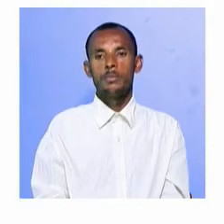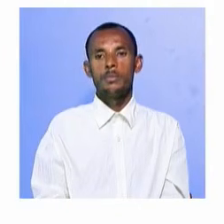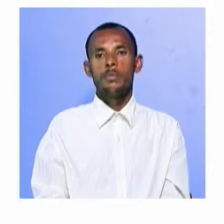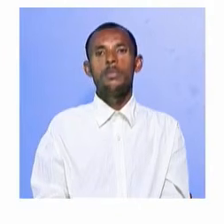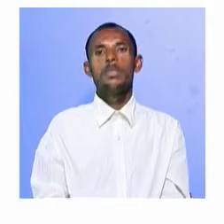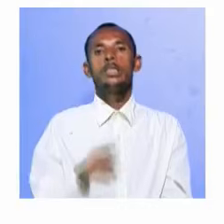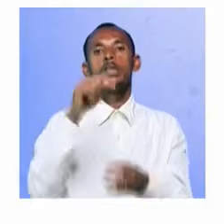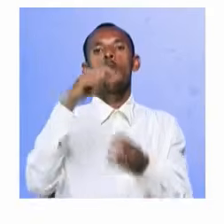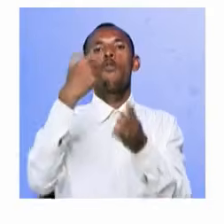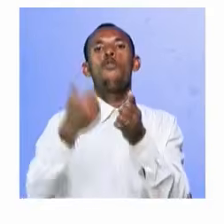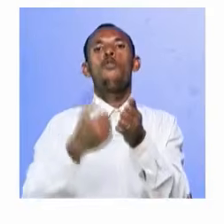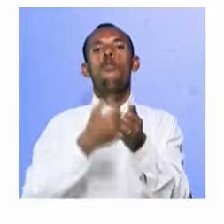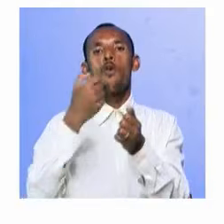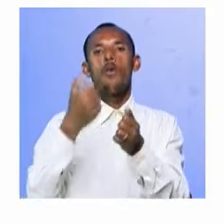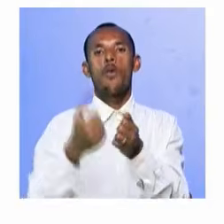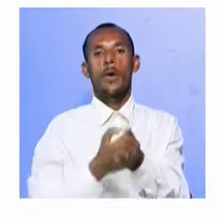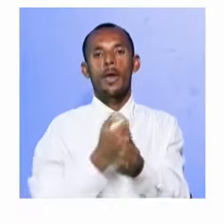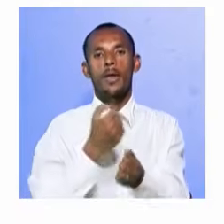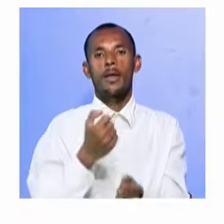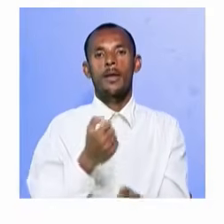the